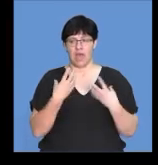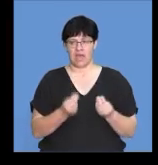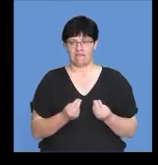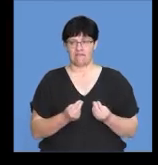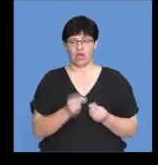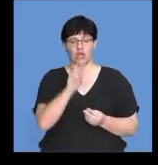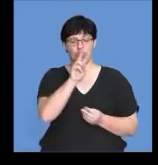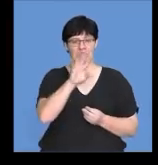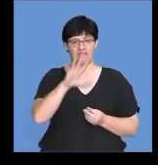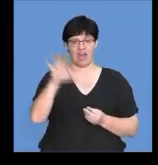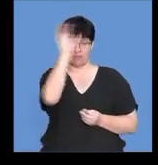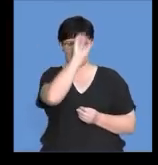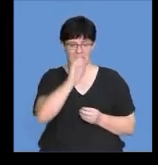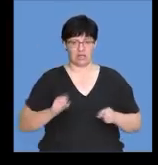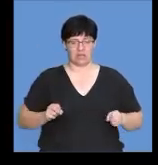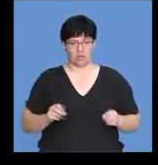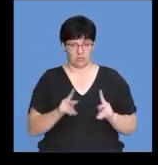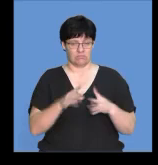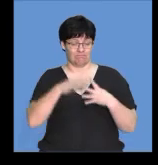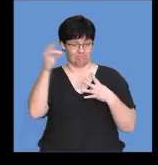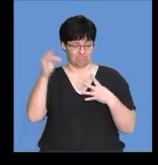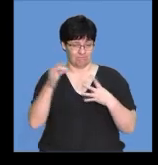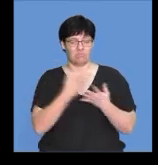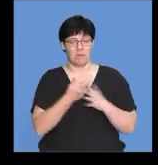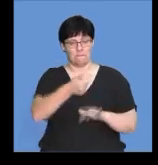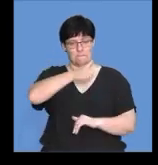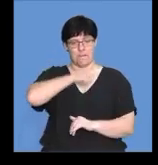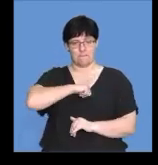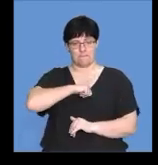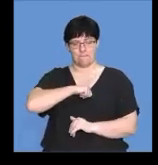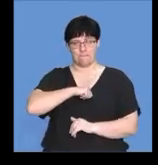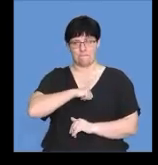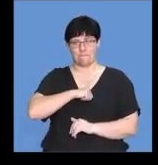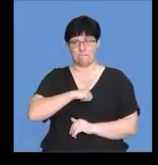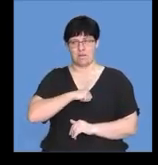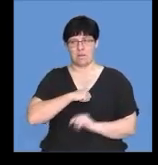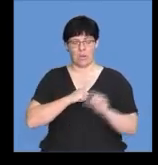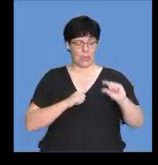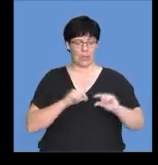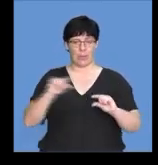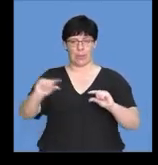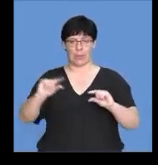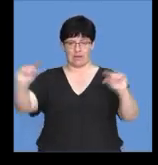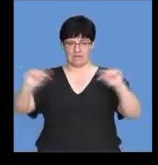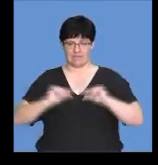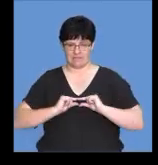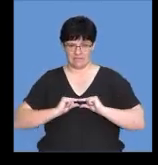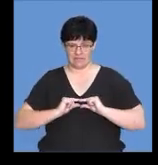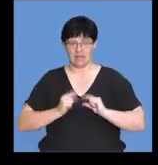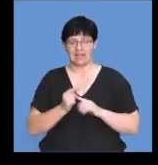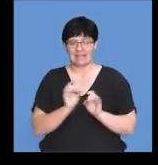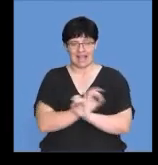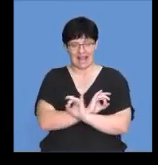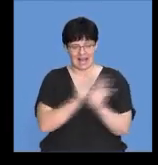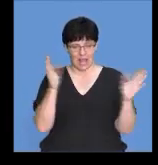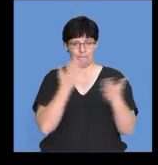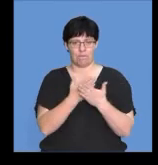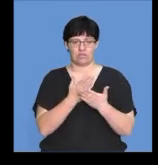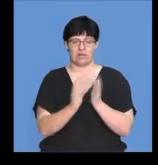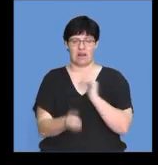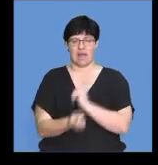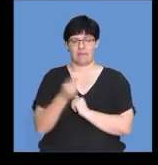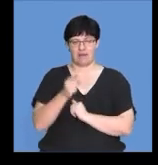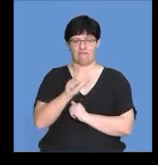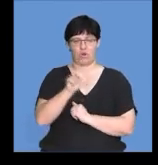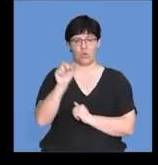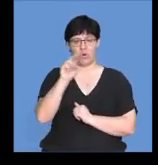a 25% chance of inheriting the recessive alleles. And that's clearly the possibility that has existed